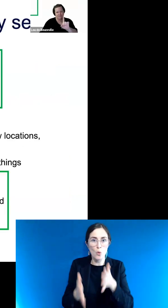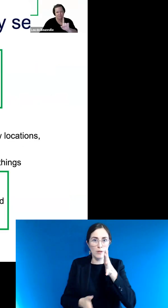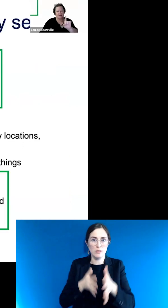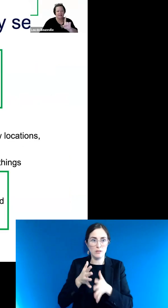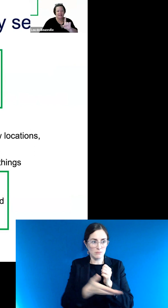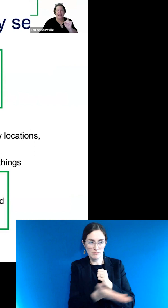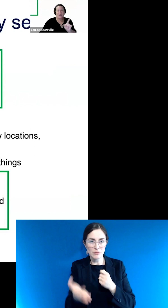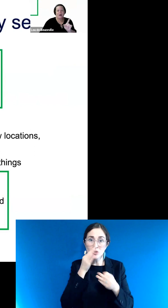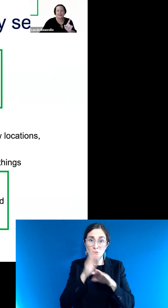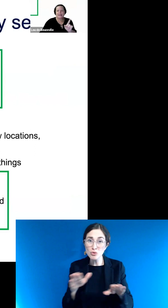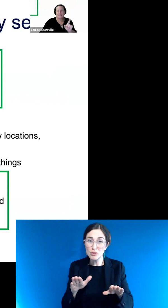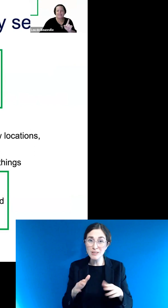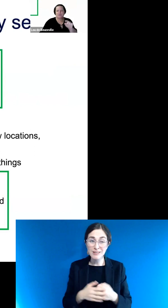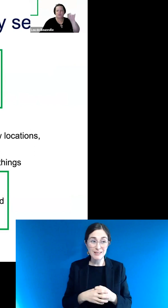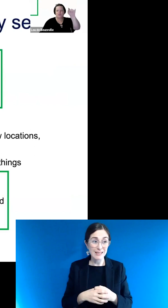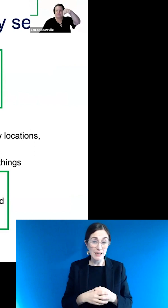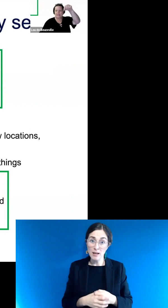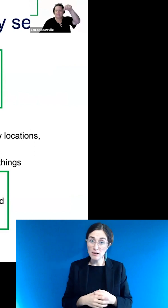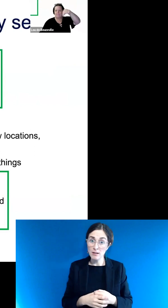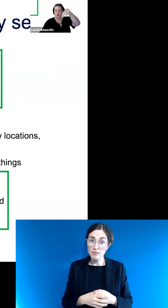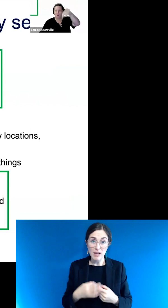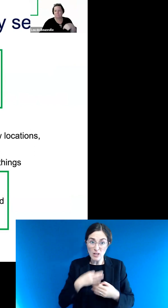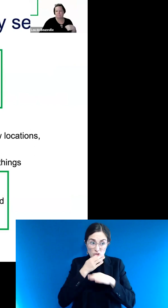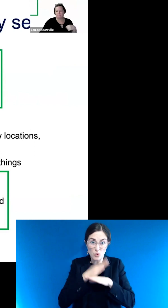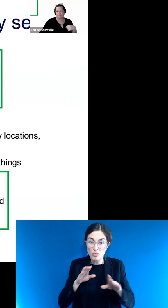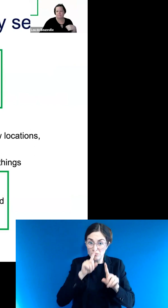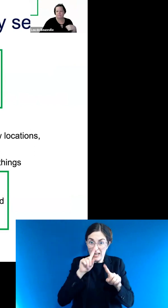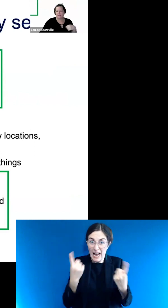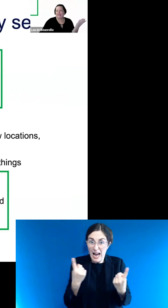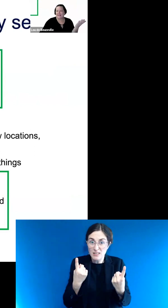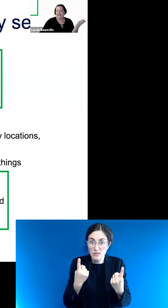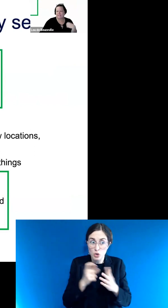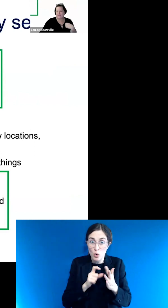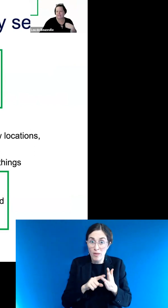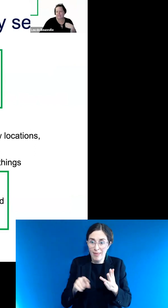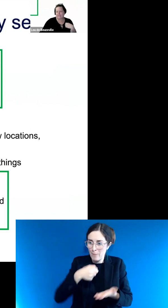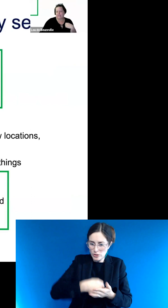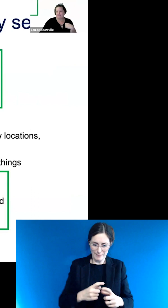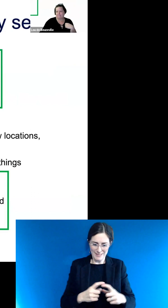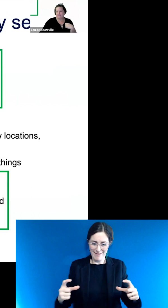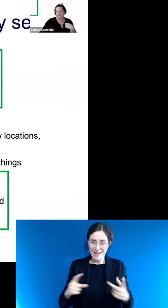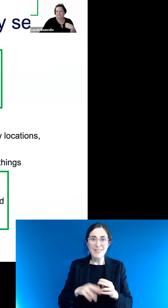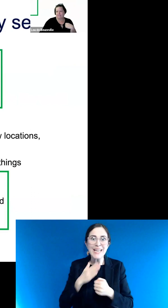especially deaf people, but how will our kids ever do this stuff at the bottom if they never see it?